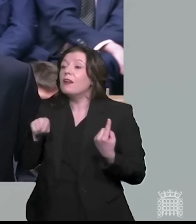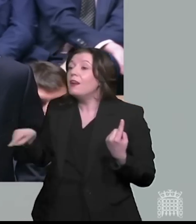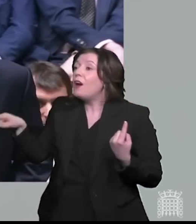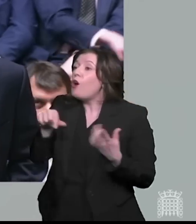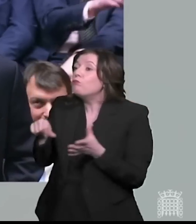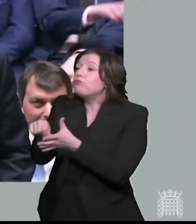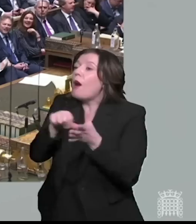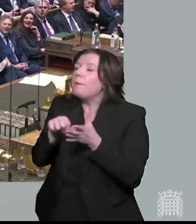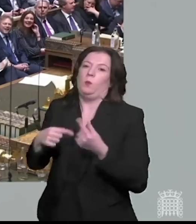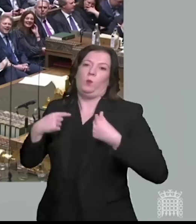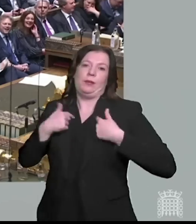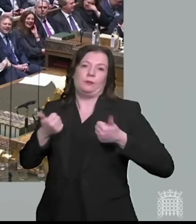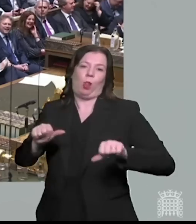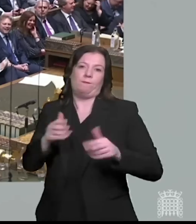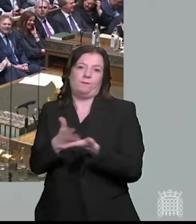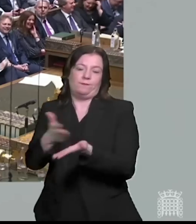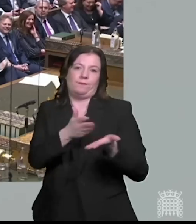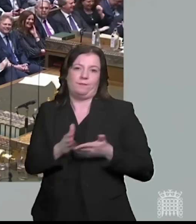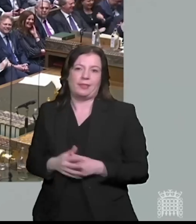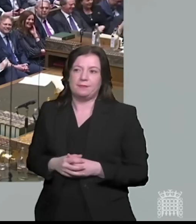the sun is shining.